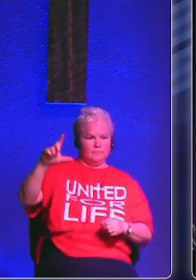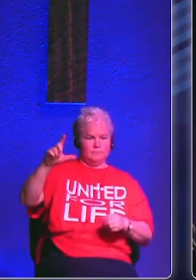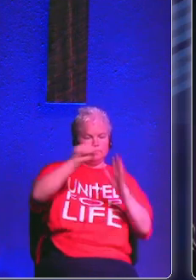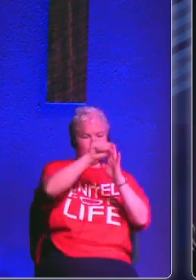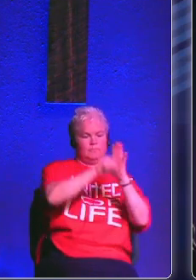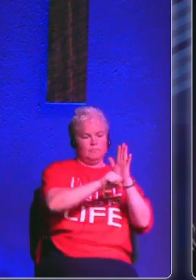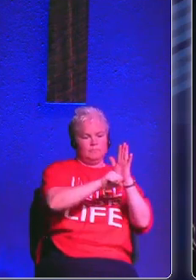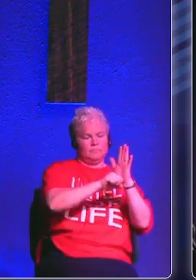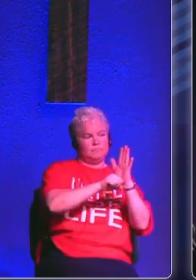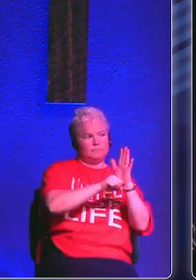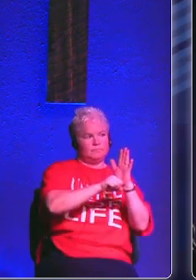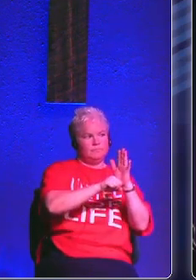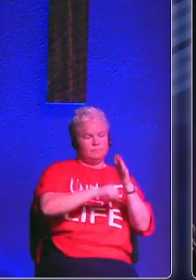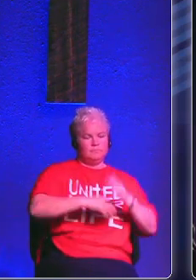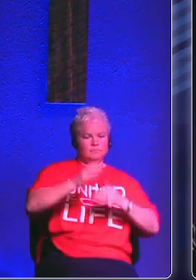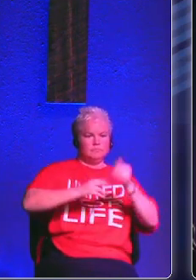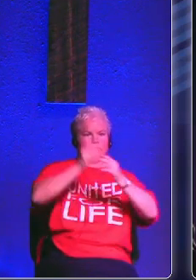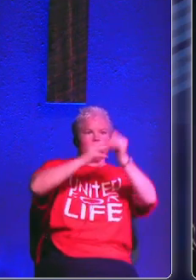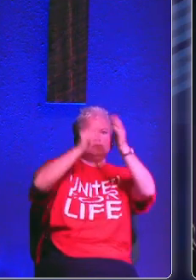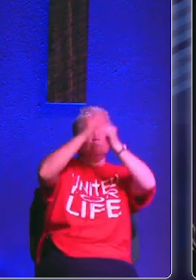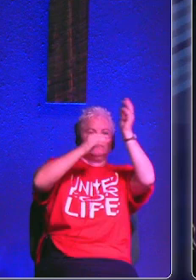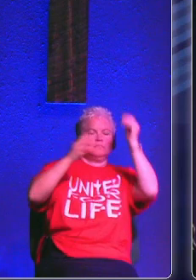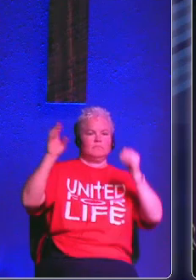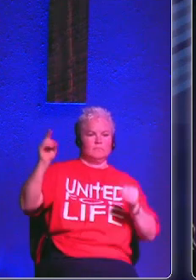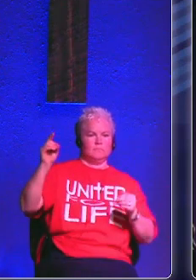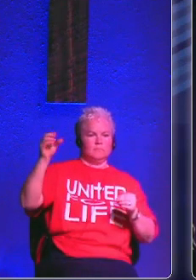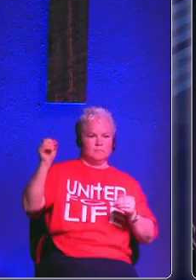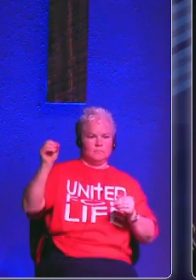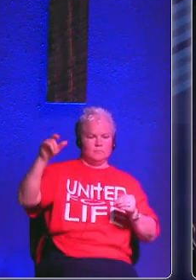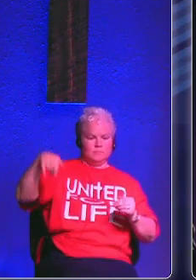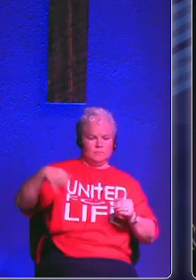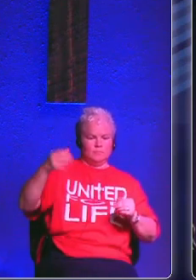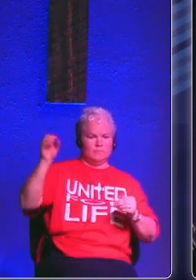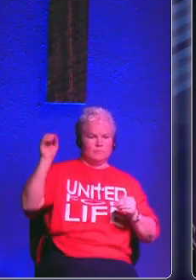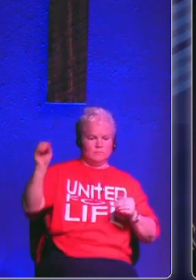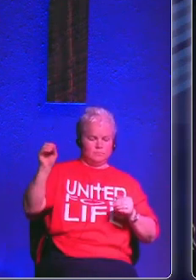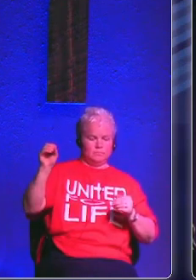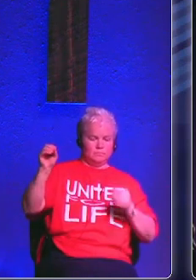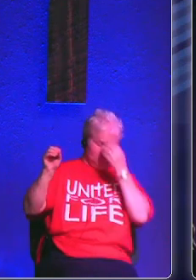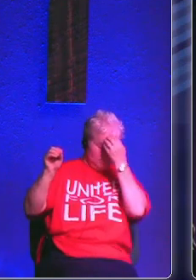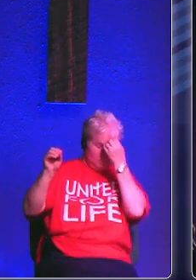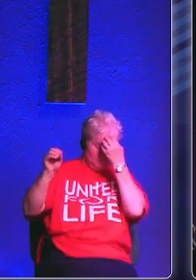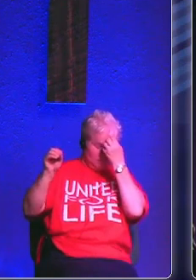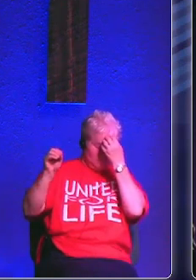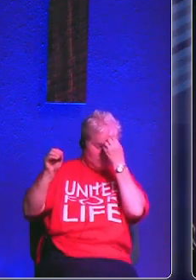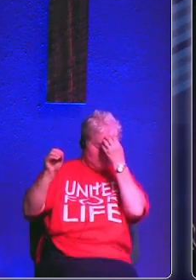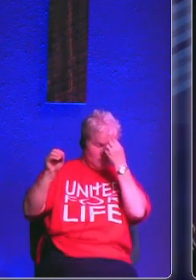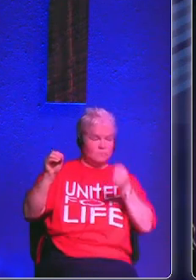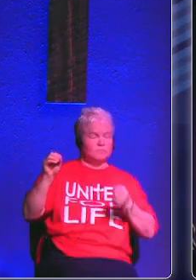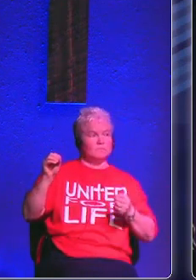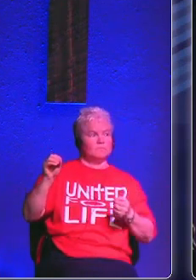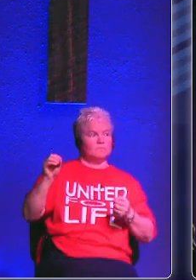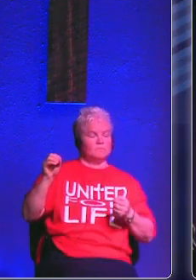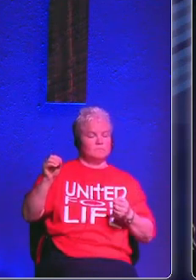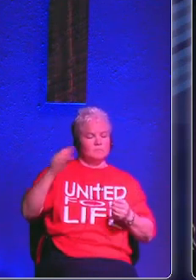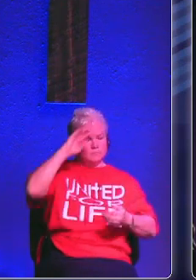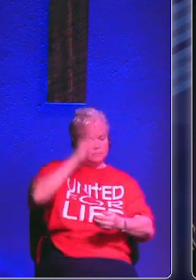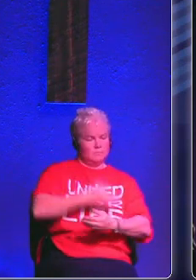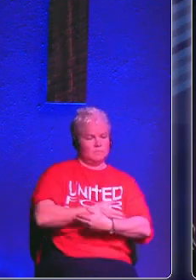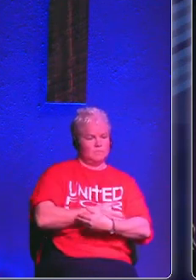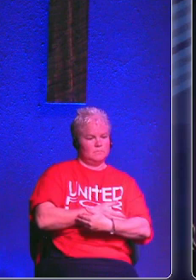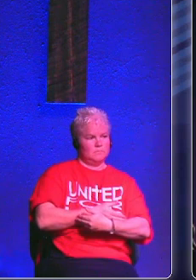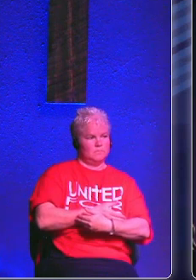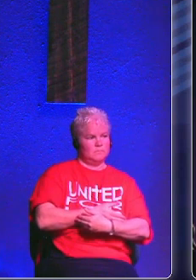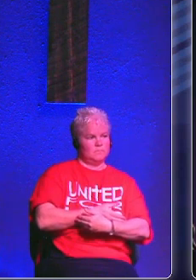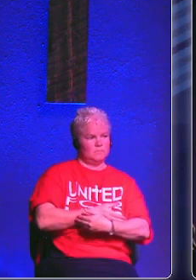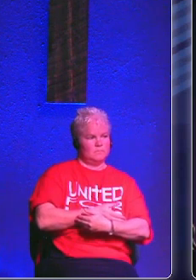and he built a dojo in his own house so his son could train and everything. And he's like, oh, well, here's my son right